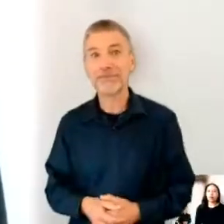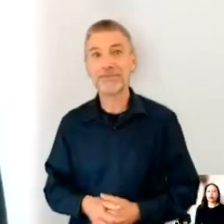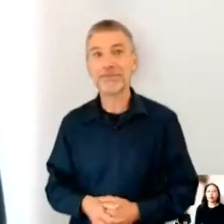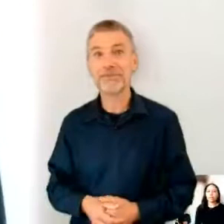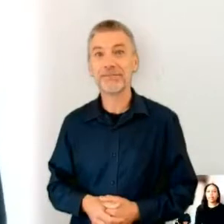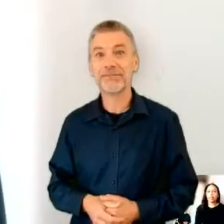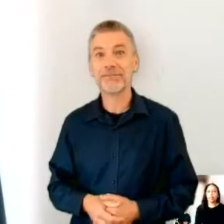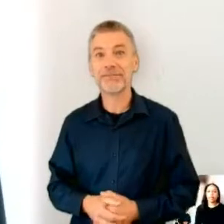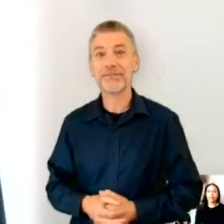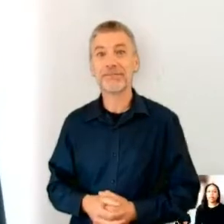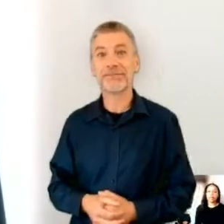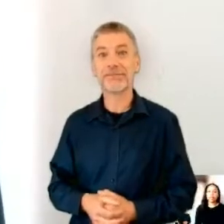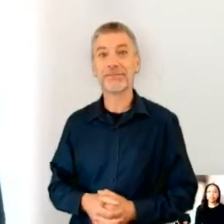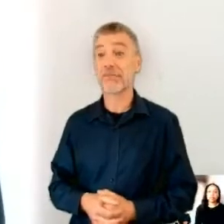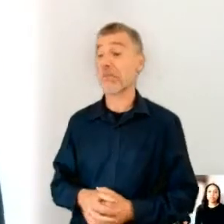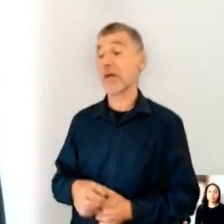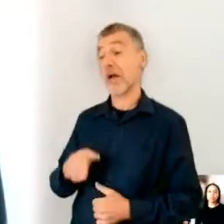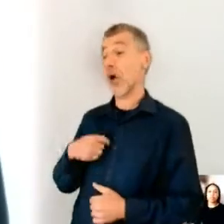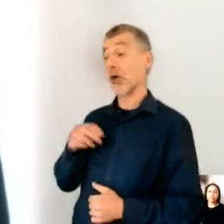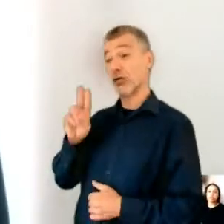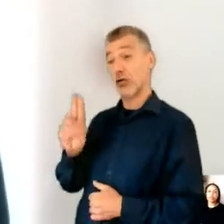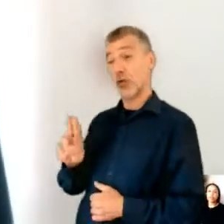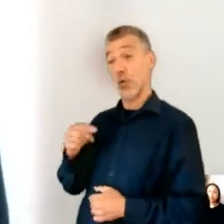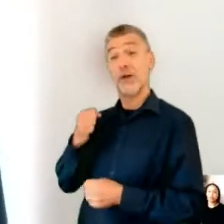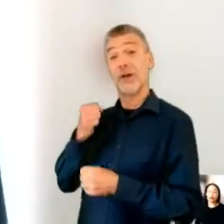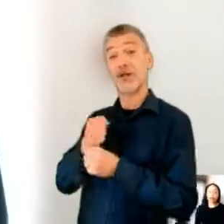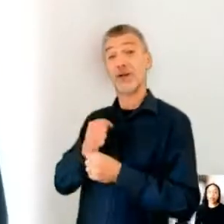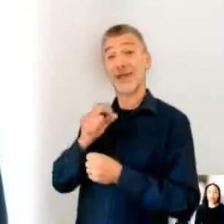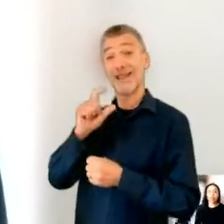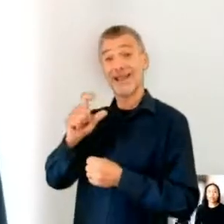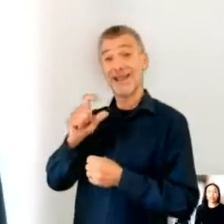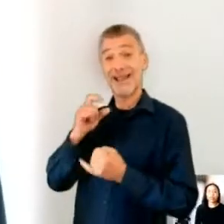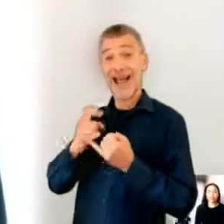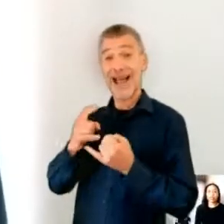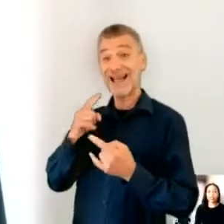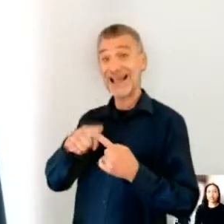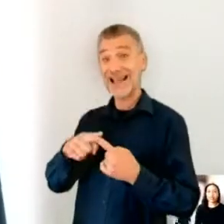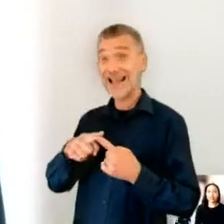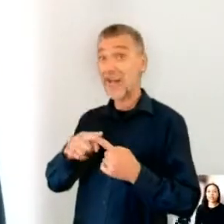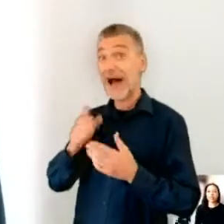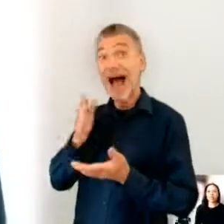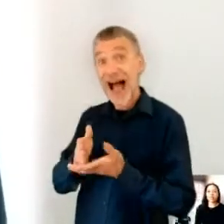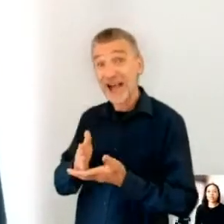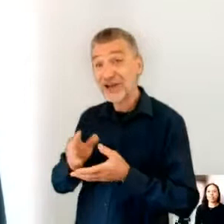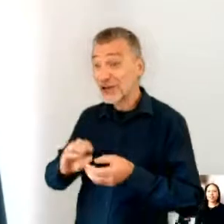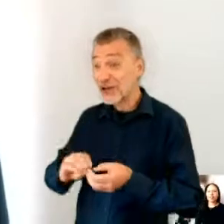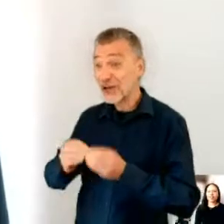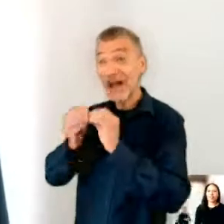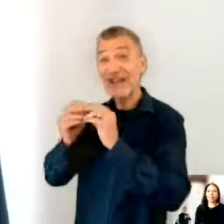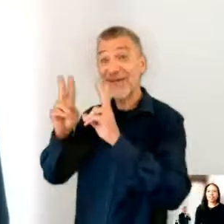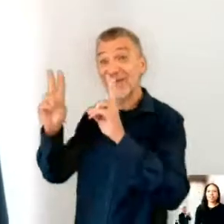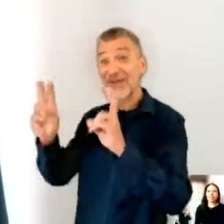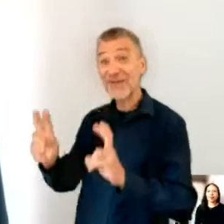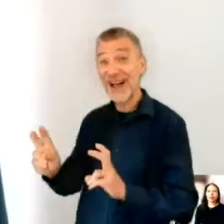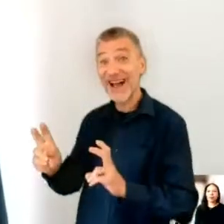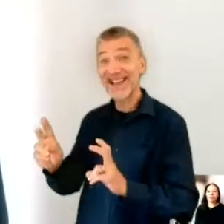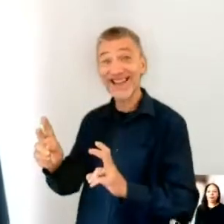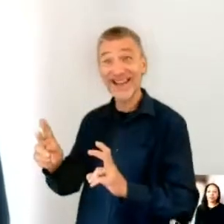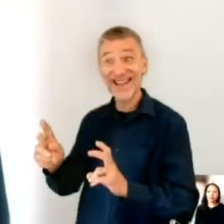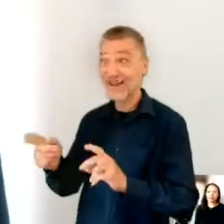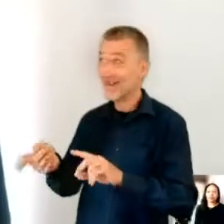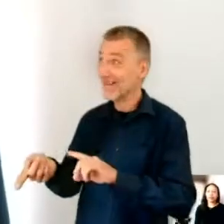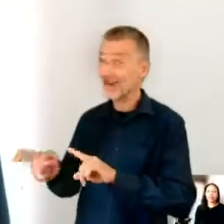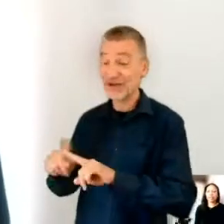So I did my GCSEs, where I did actually pick quite creative subjects, so that was different to kind of what role I'm in now. But